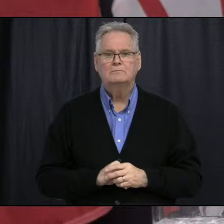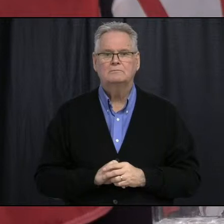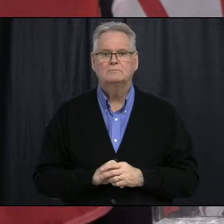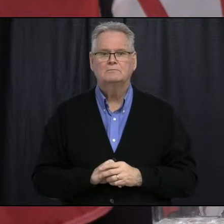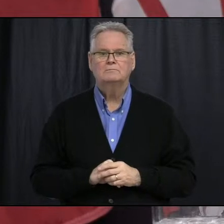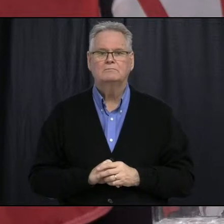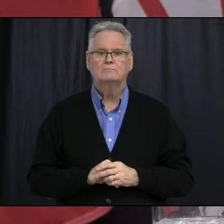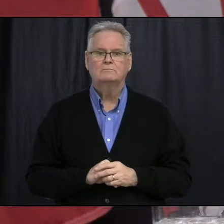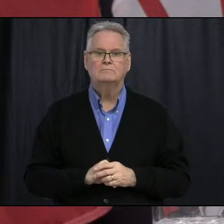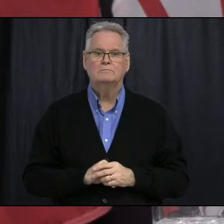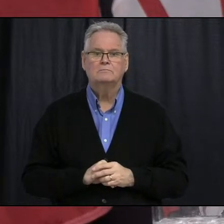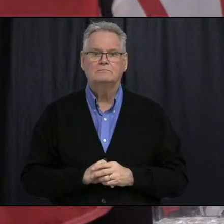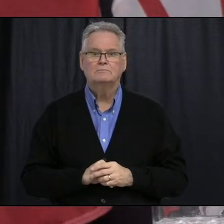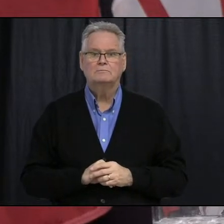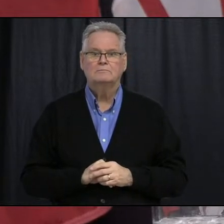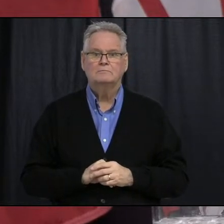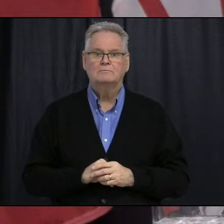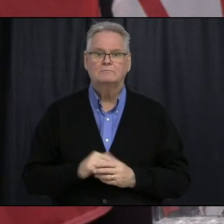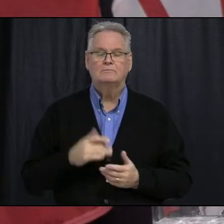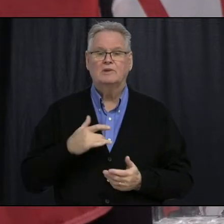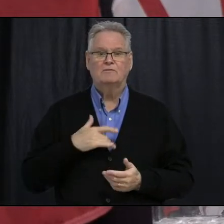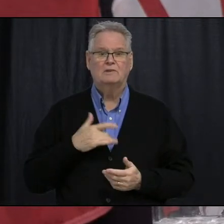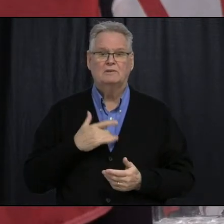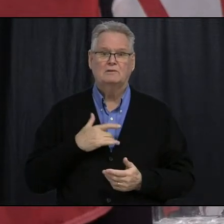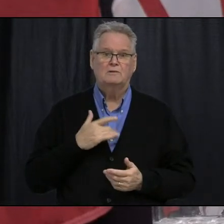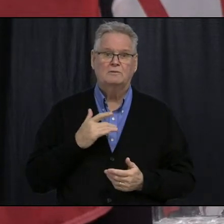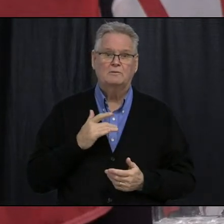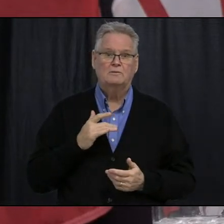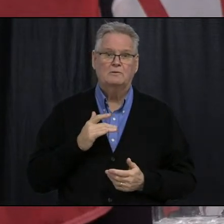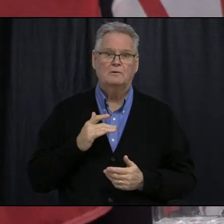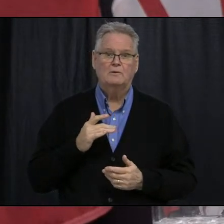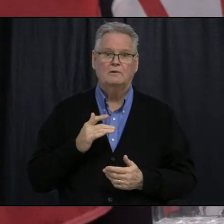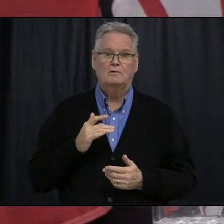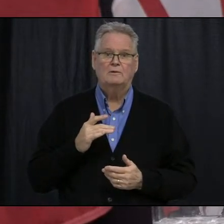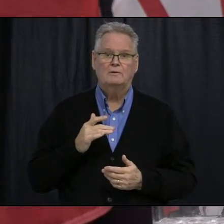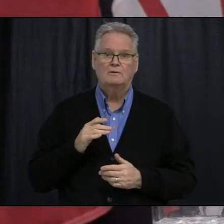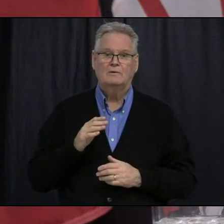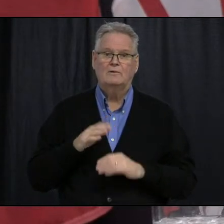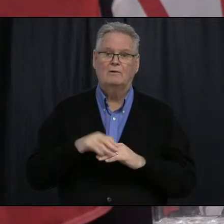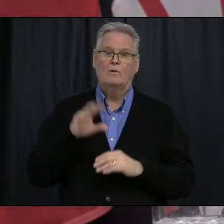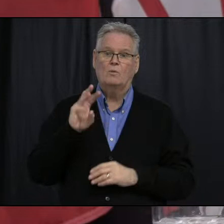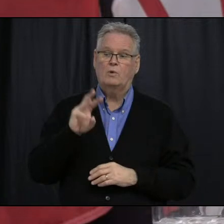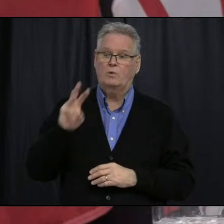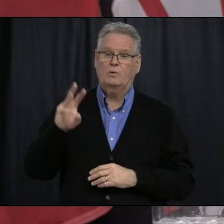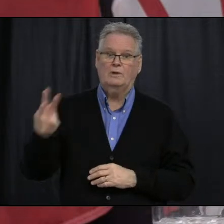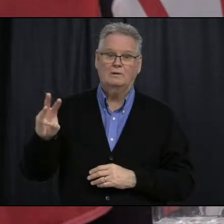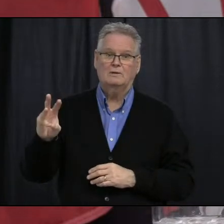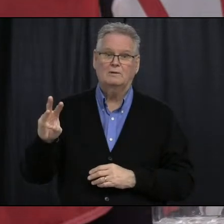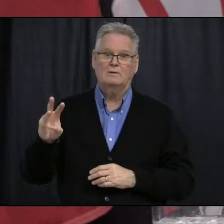advisories or updating the hub over the weekends, nor on provincial holidays.